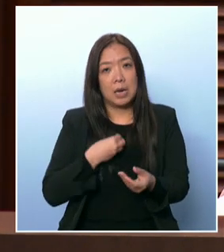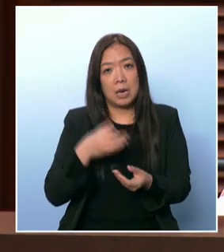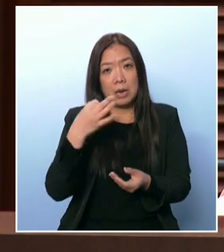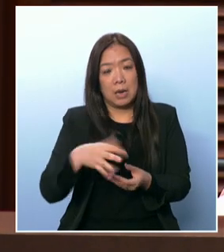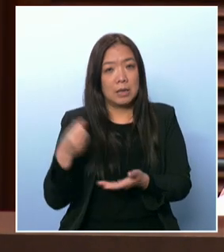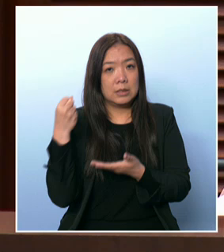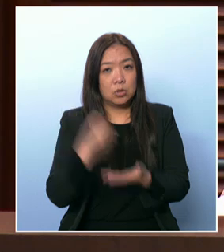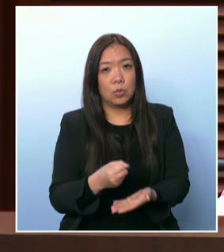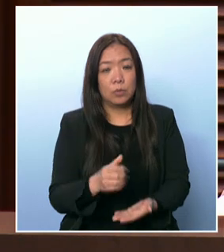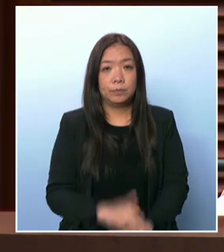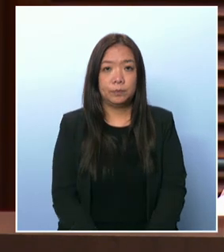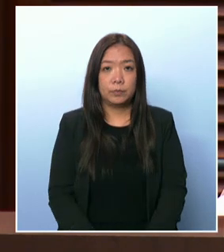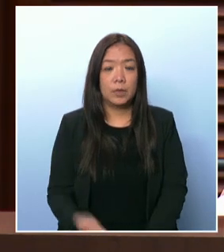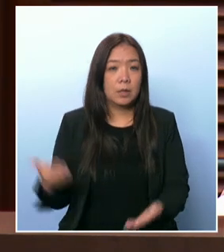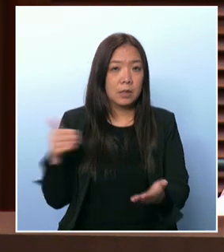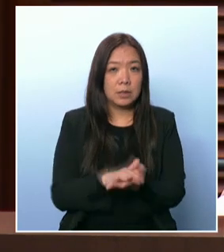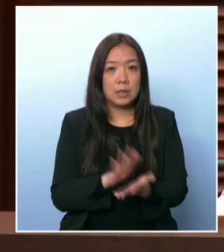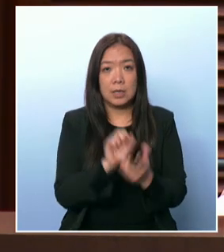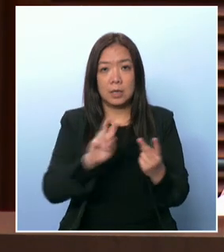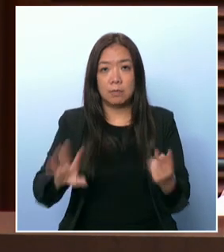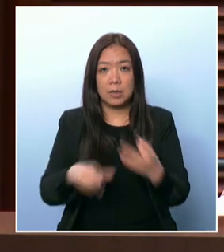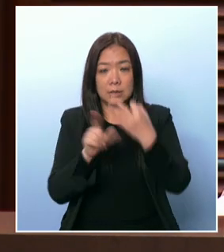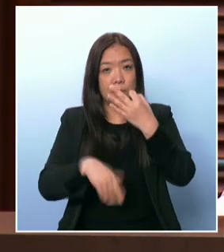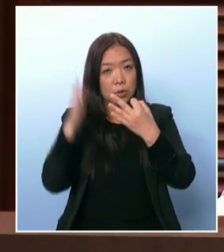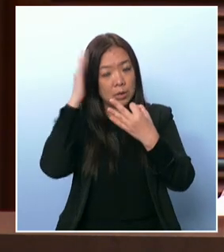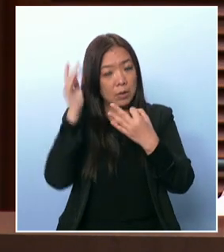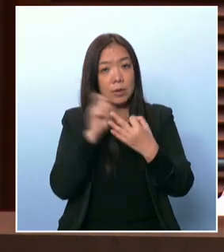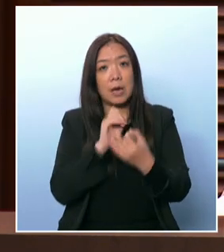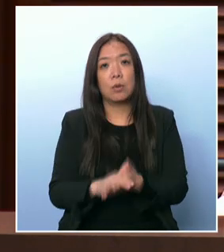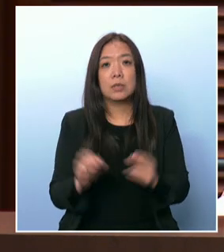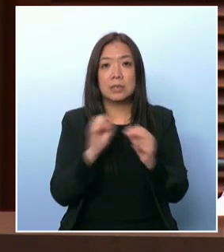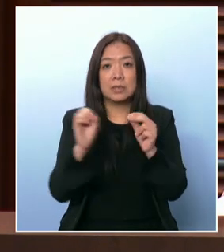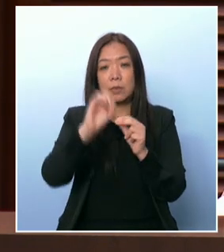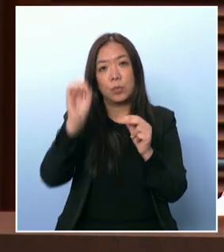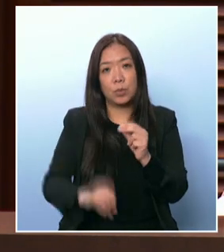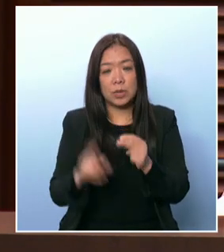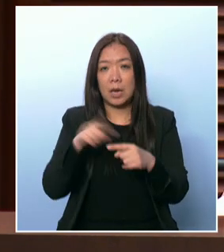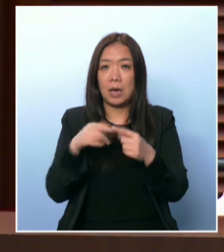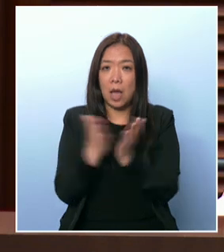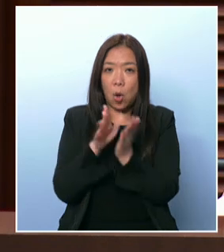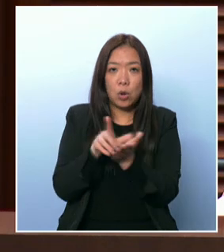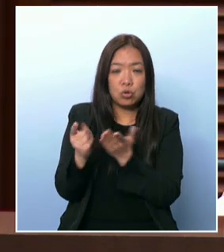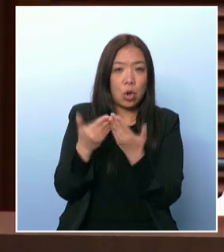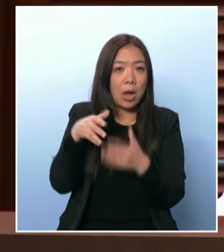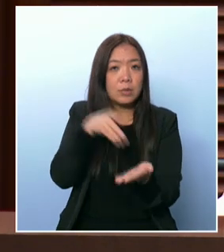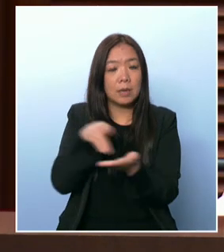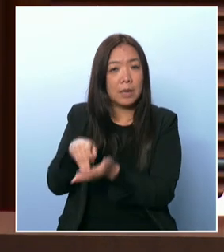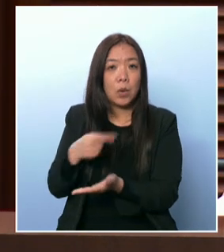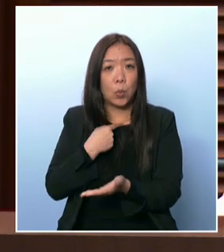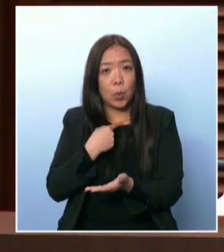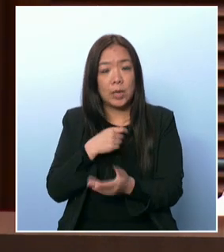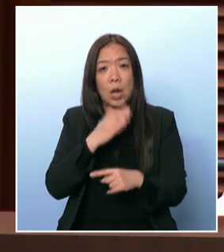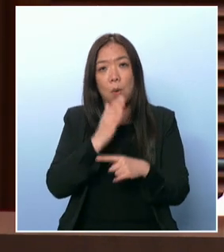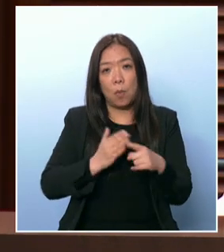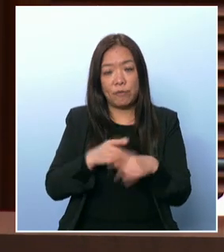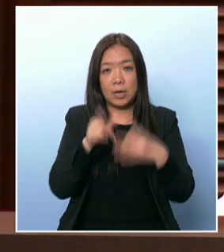campus. The CHP would provide free vaccine along with subsidies to doctors. As of the 2nd of March this year,